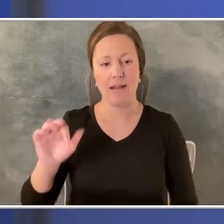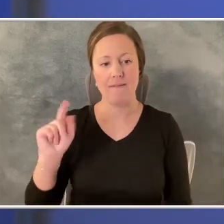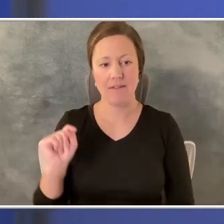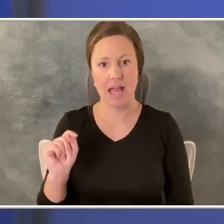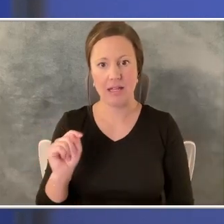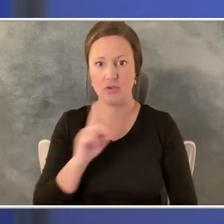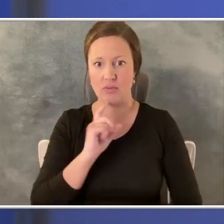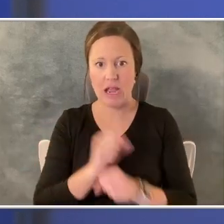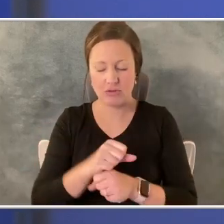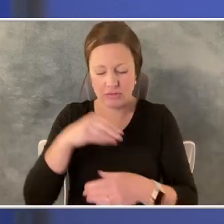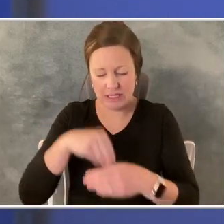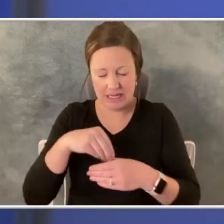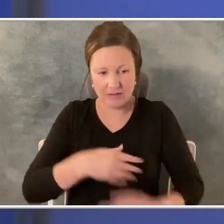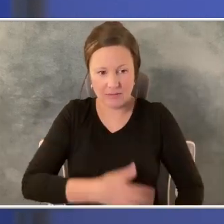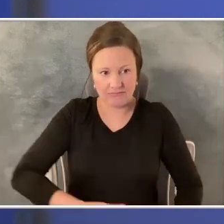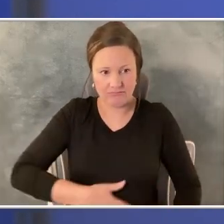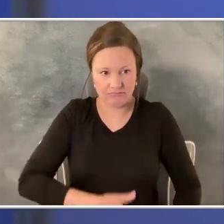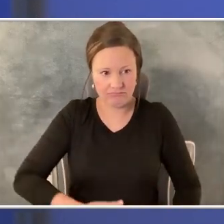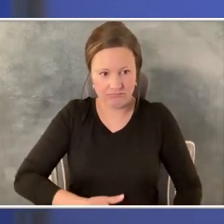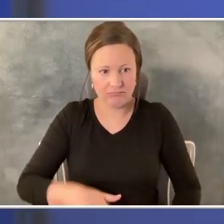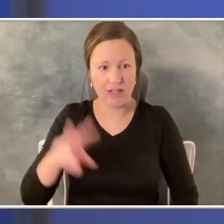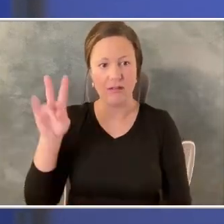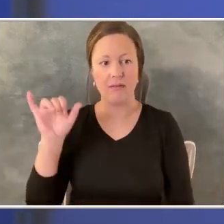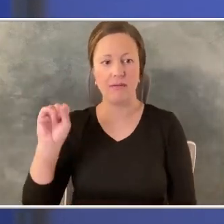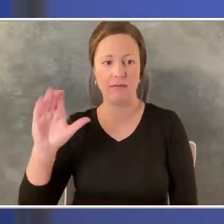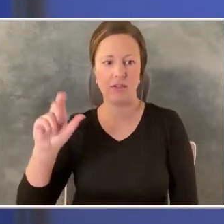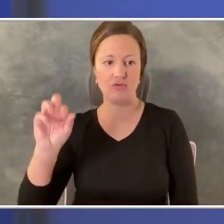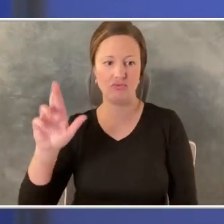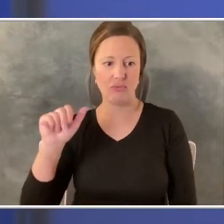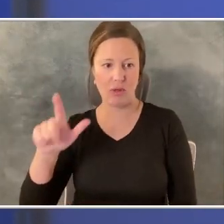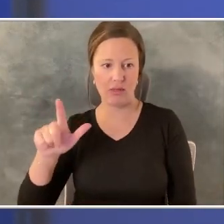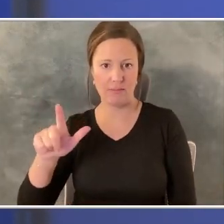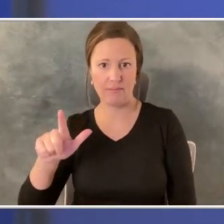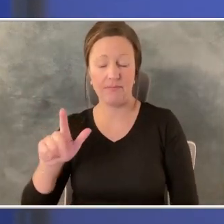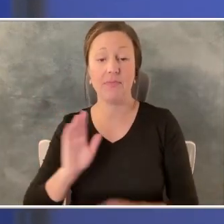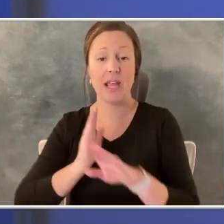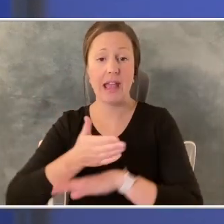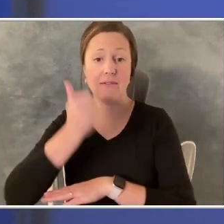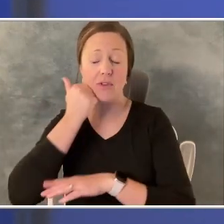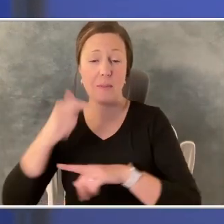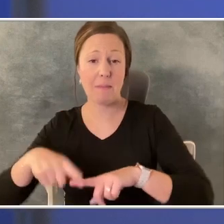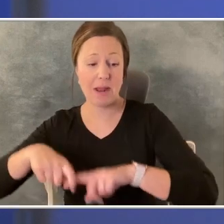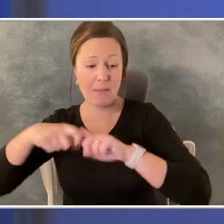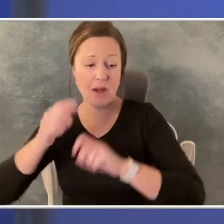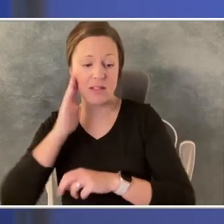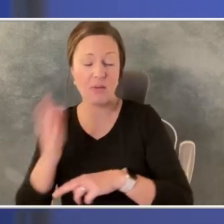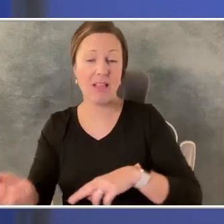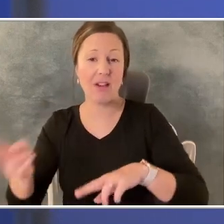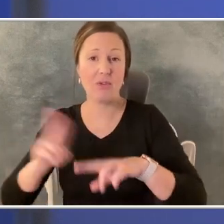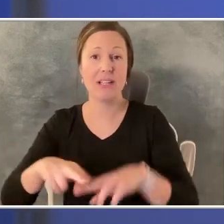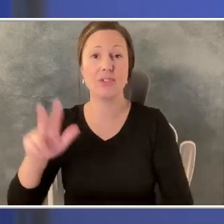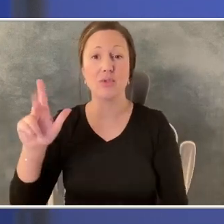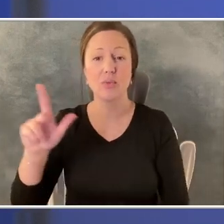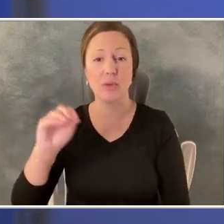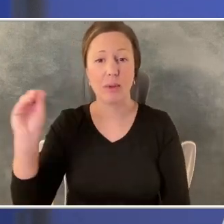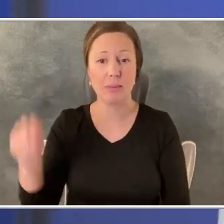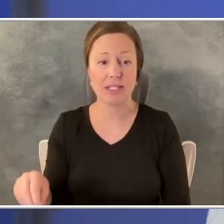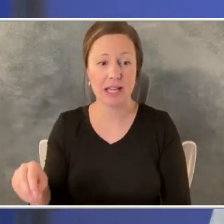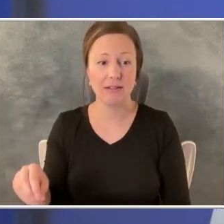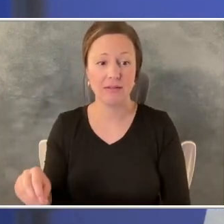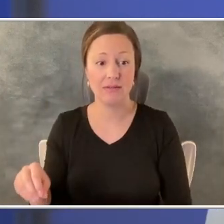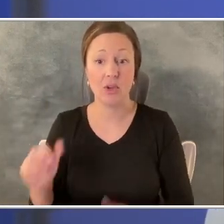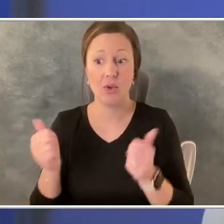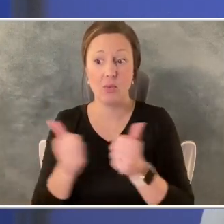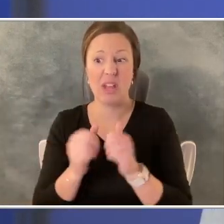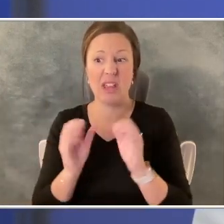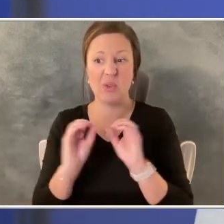fat around our organs. You take that woman through the menopause transition, that will increase to 23% with no changes in diet and exercise.